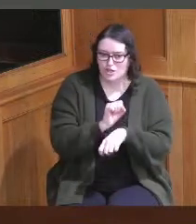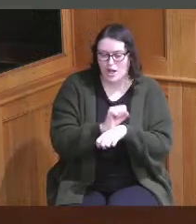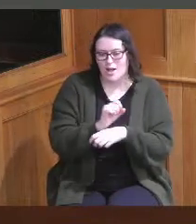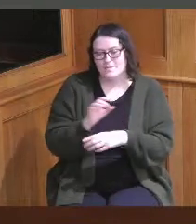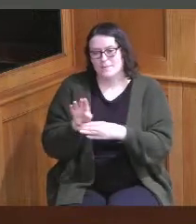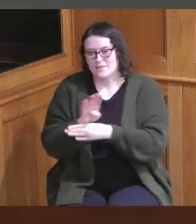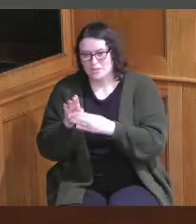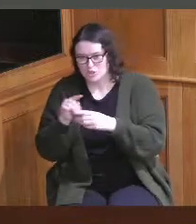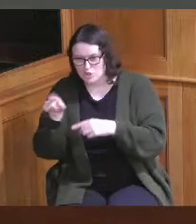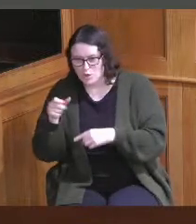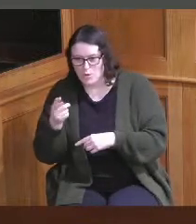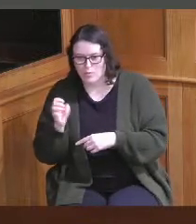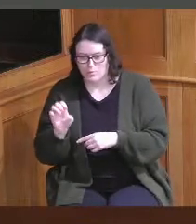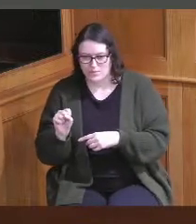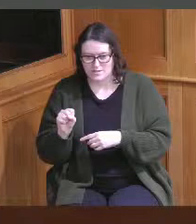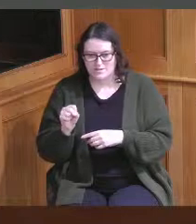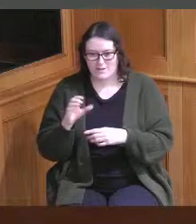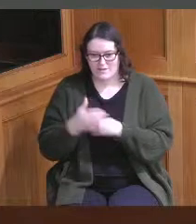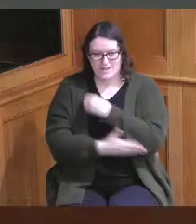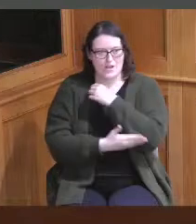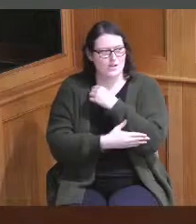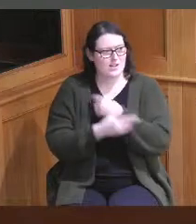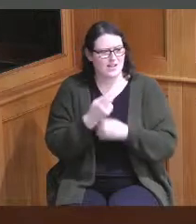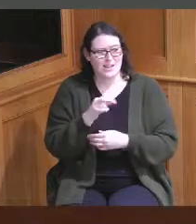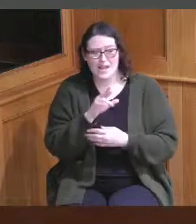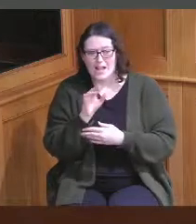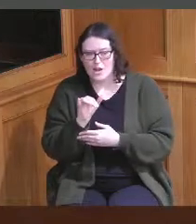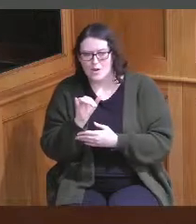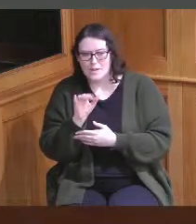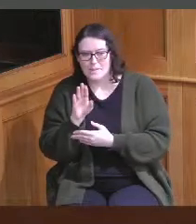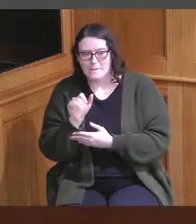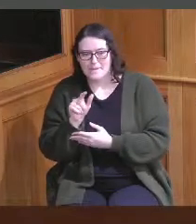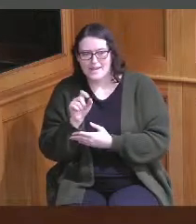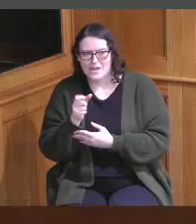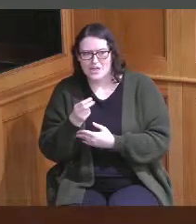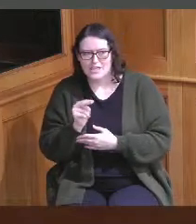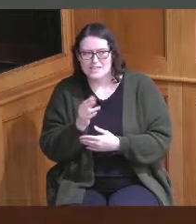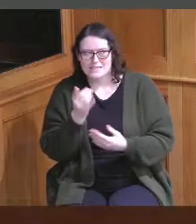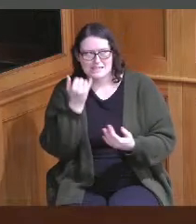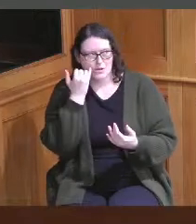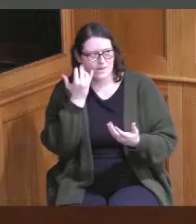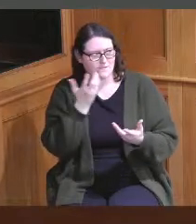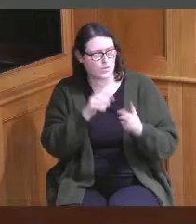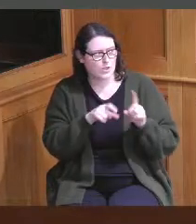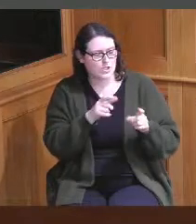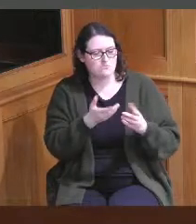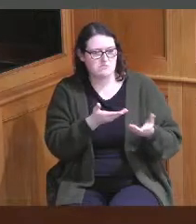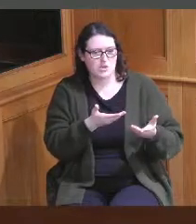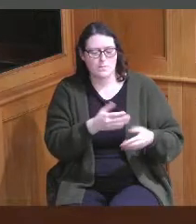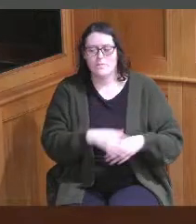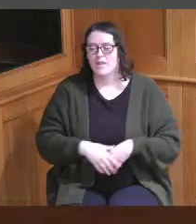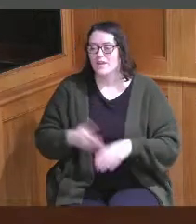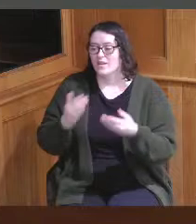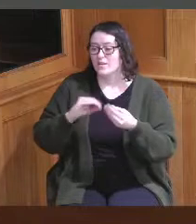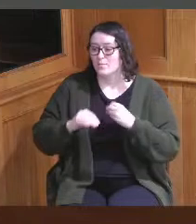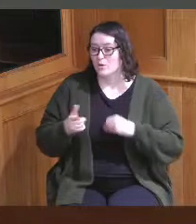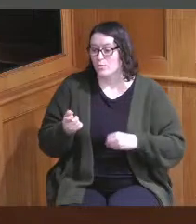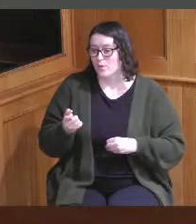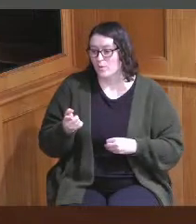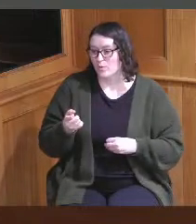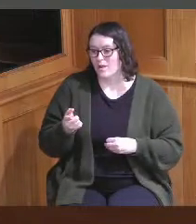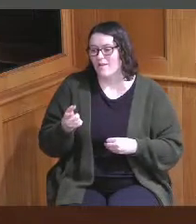county. I know Harry Blanton is also here if there are any questions on that. Item 21, Commissioners, I believe the board